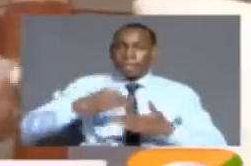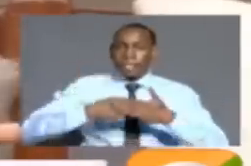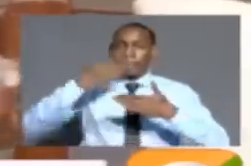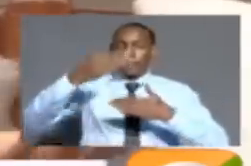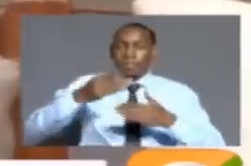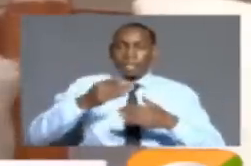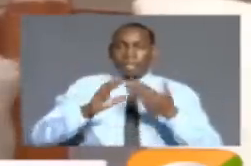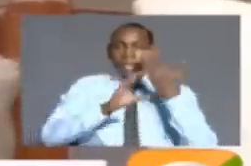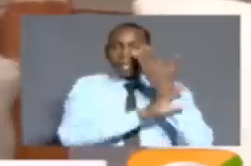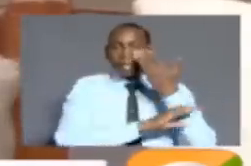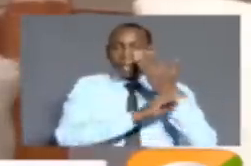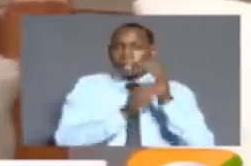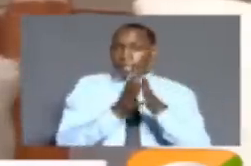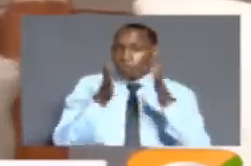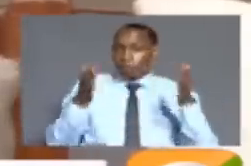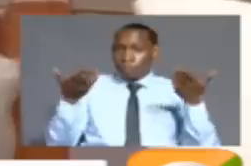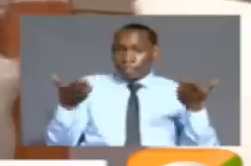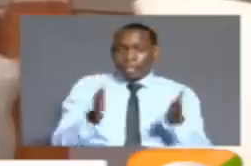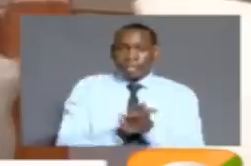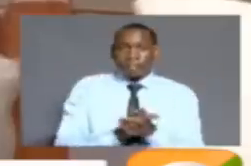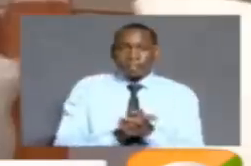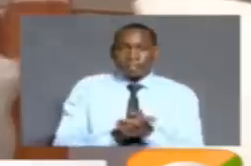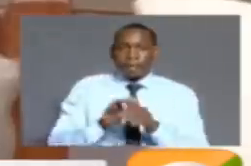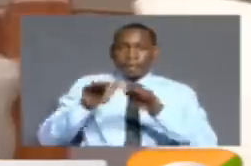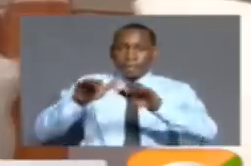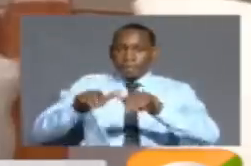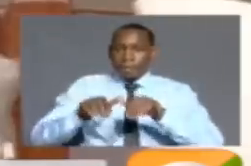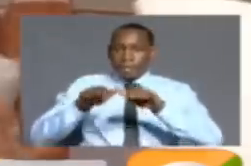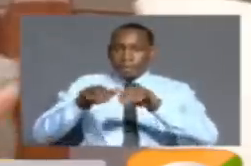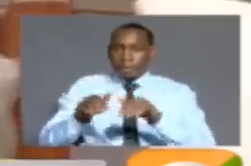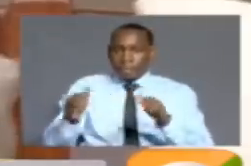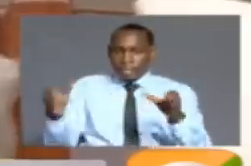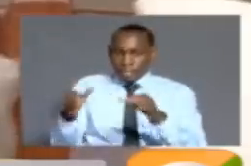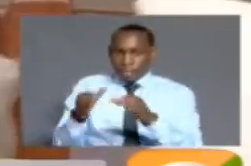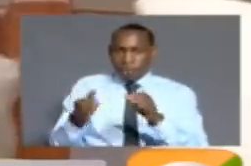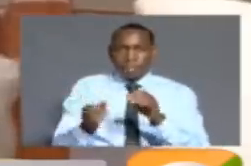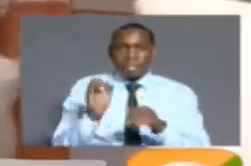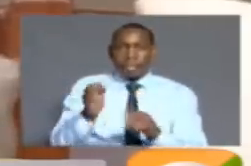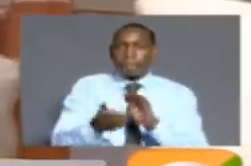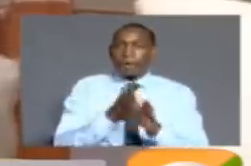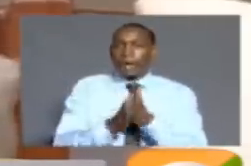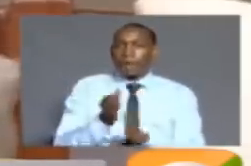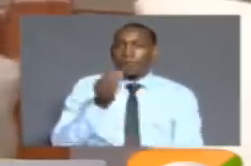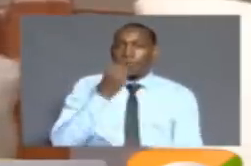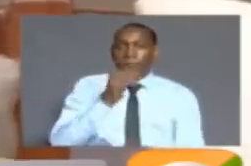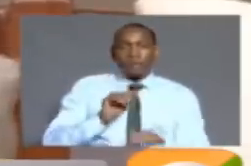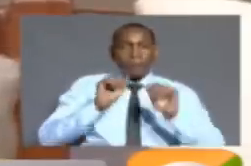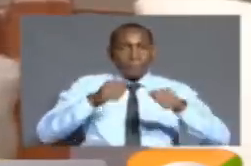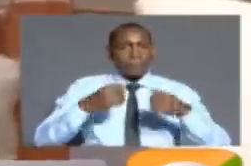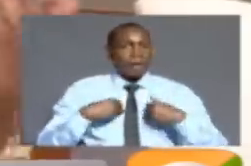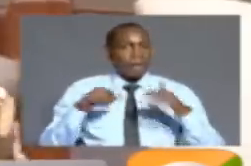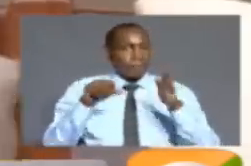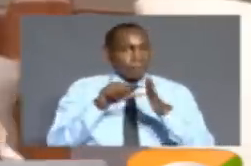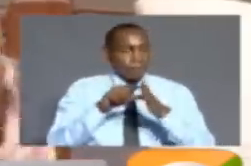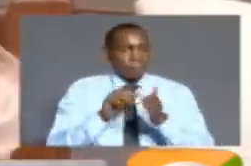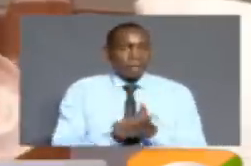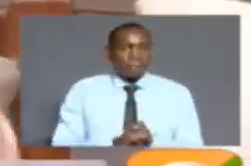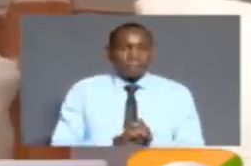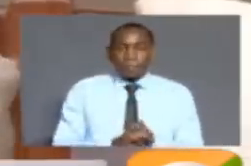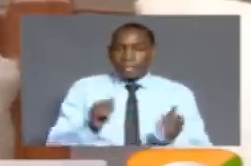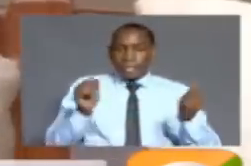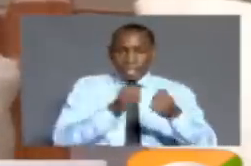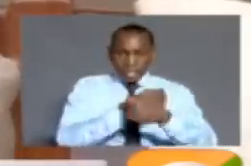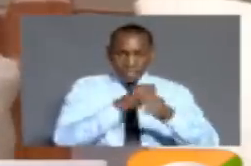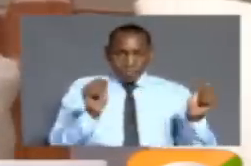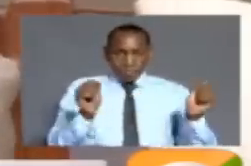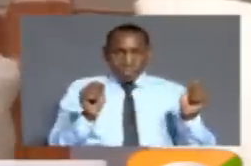of the country, a big percentage is small scale farmers. And if there is no food, then we are going to be staring at a disaster. Mm-hmm. So we can't also just put